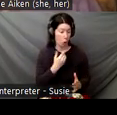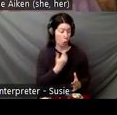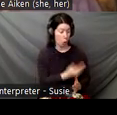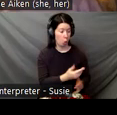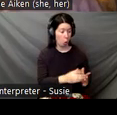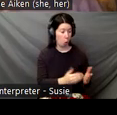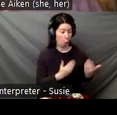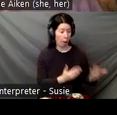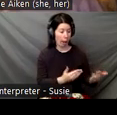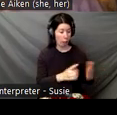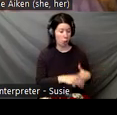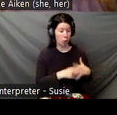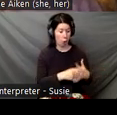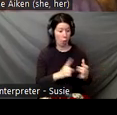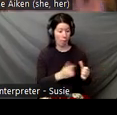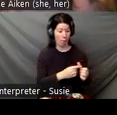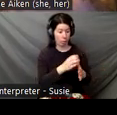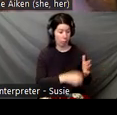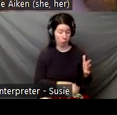with the first section. Okay.